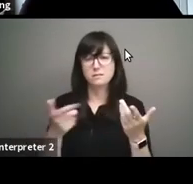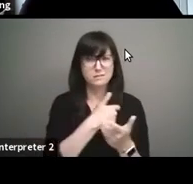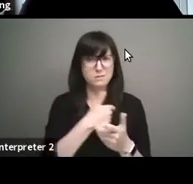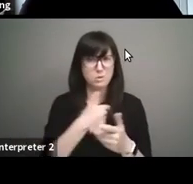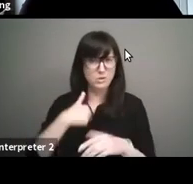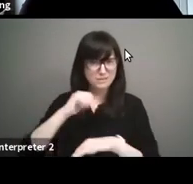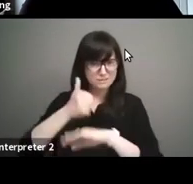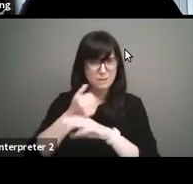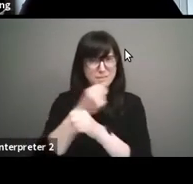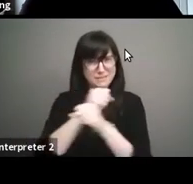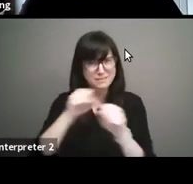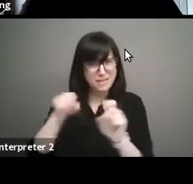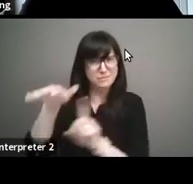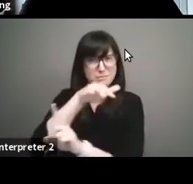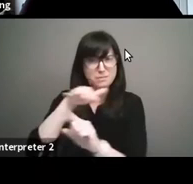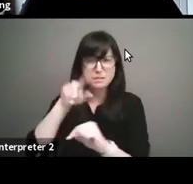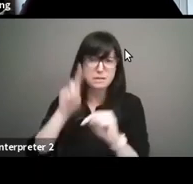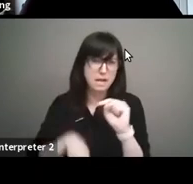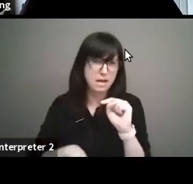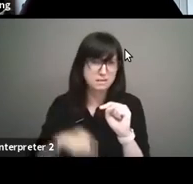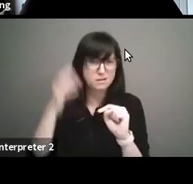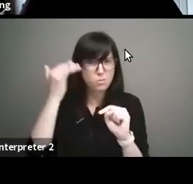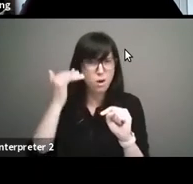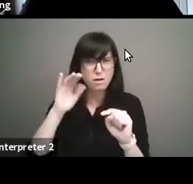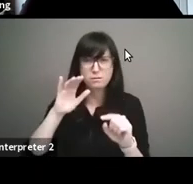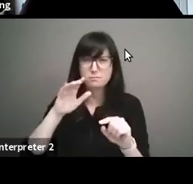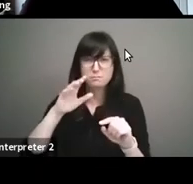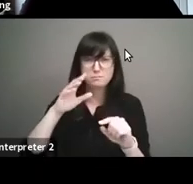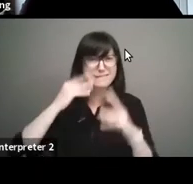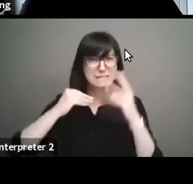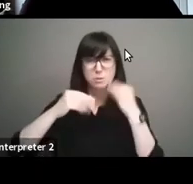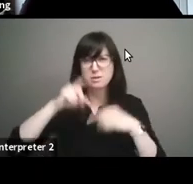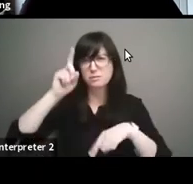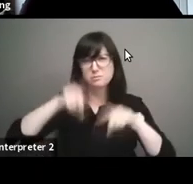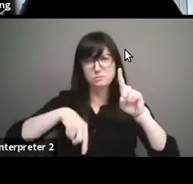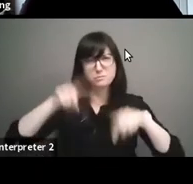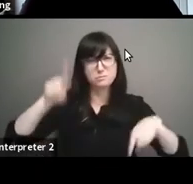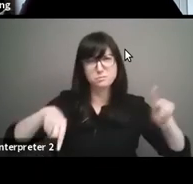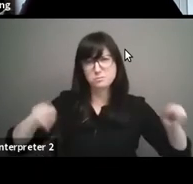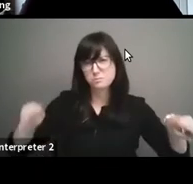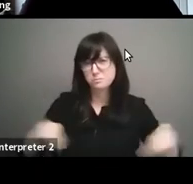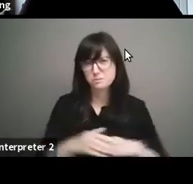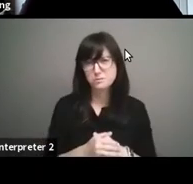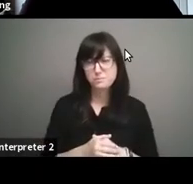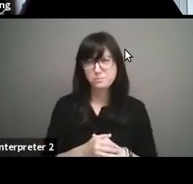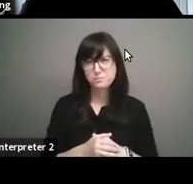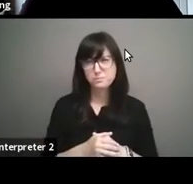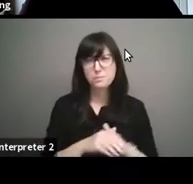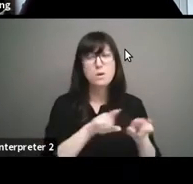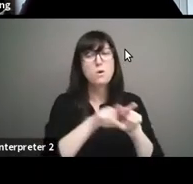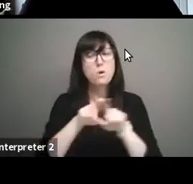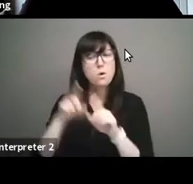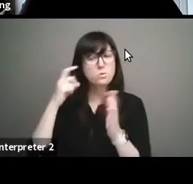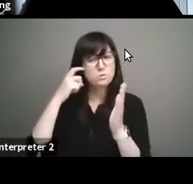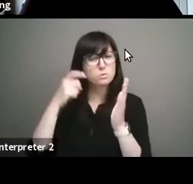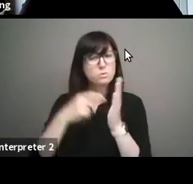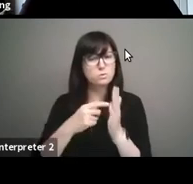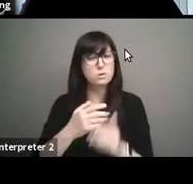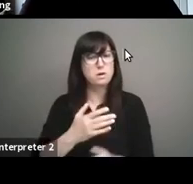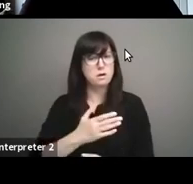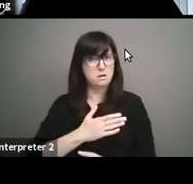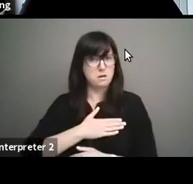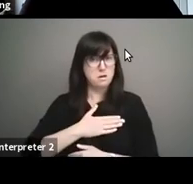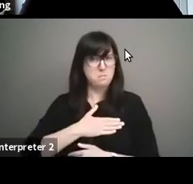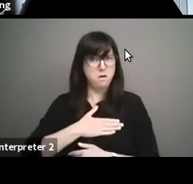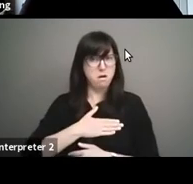safe space because everybody's experience is different. And I also want to acknowledge that a lot of my understandings